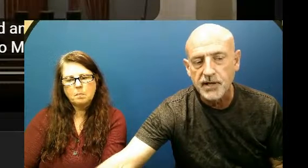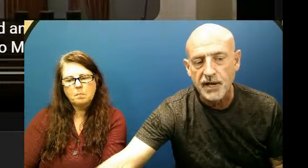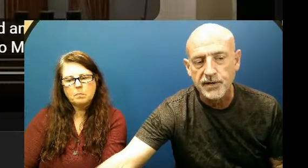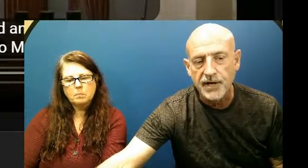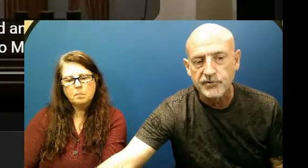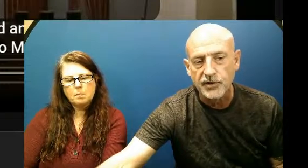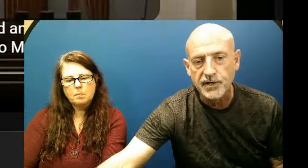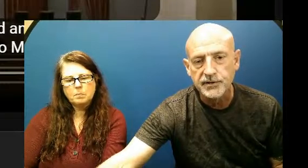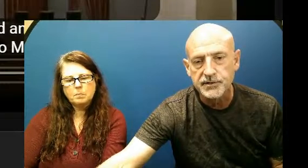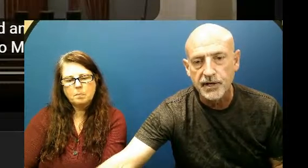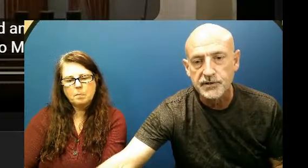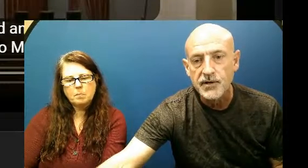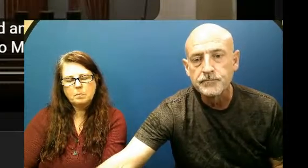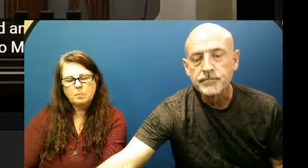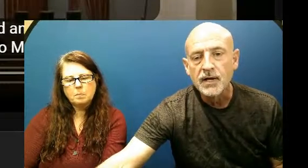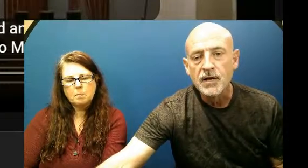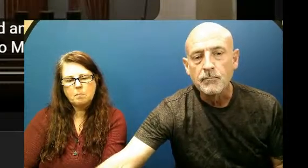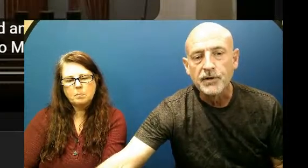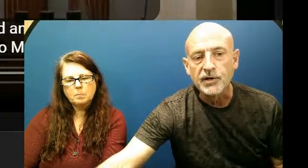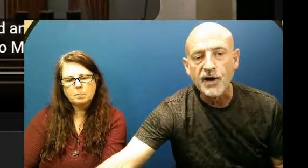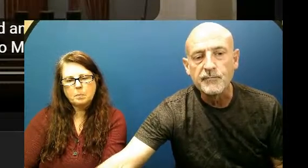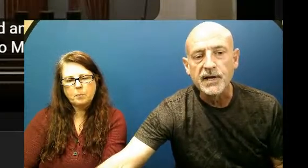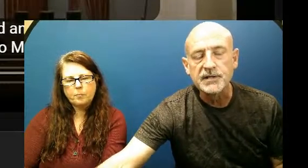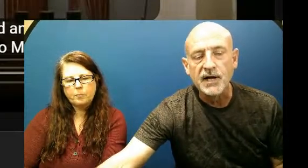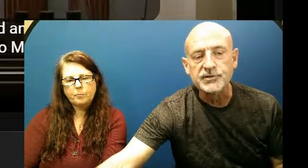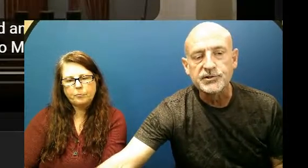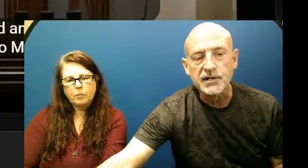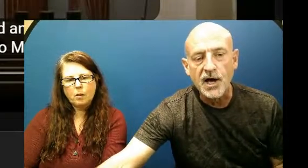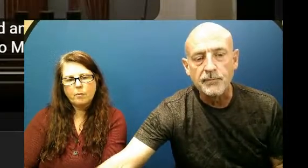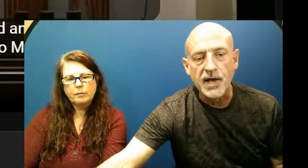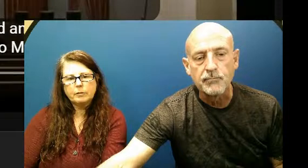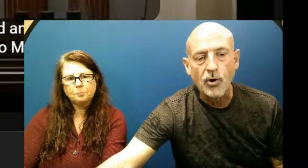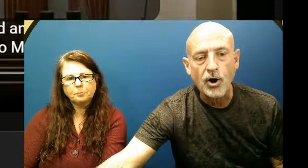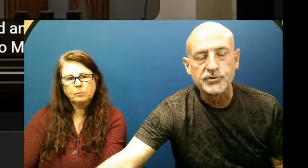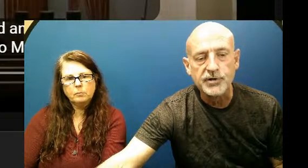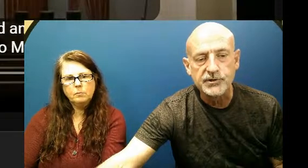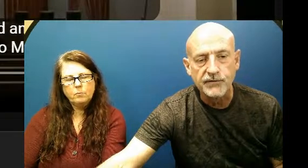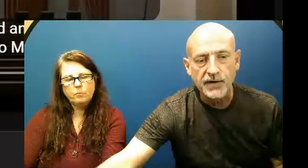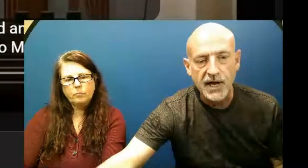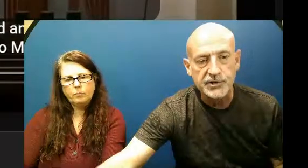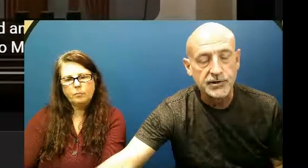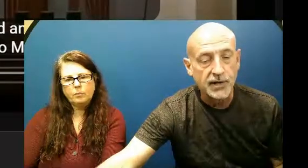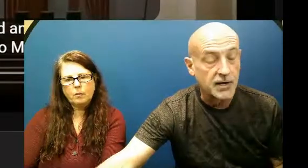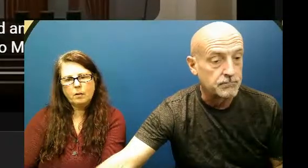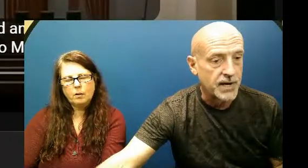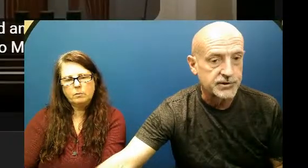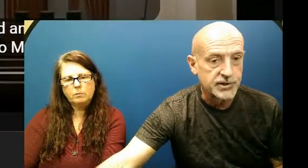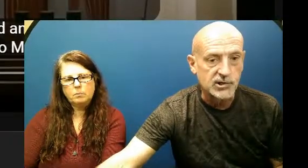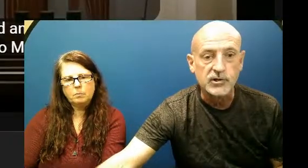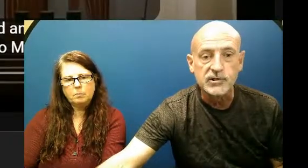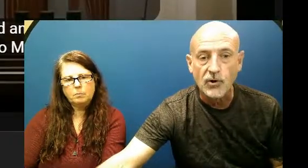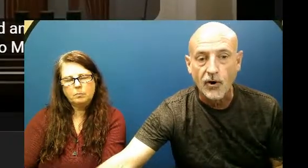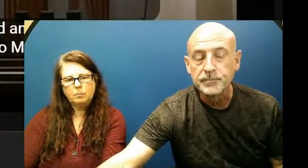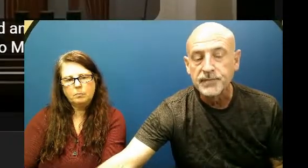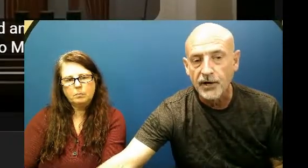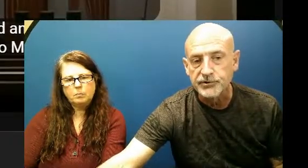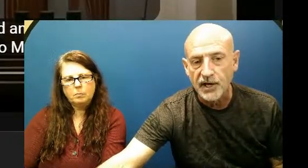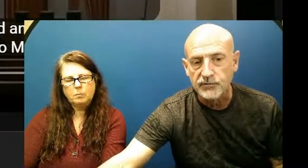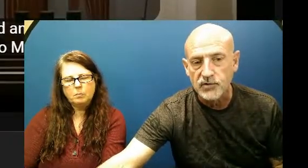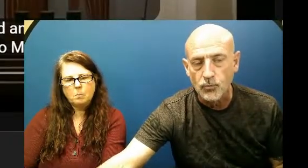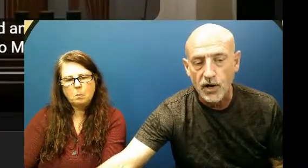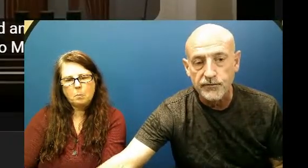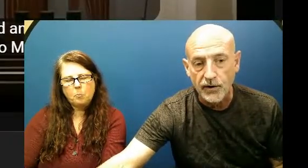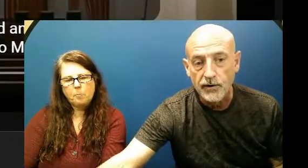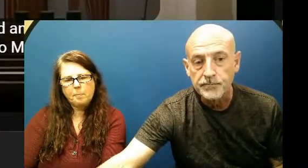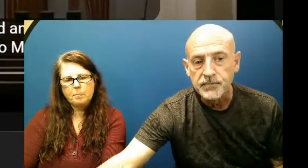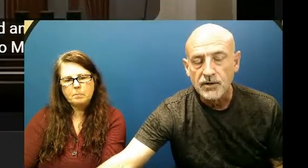people came in after I said these things, but the government cannot set up a broad justification like best interest or health,